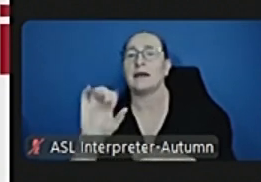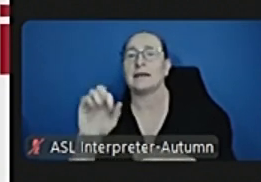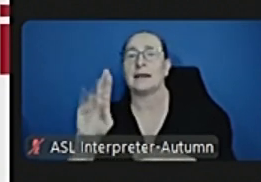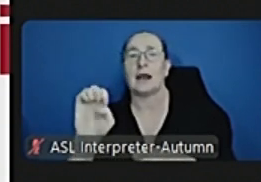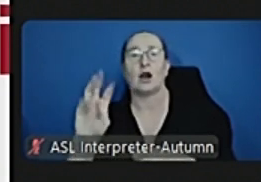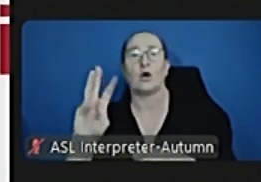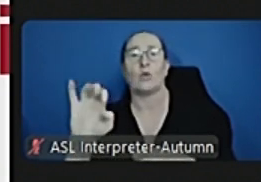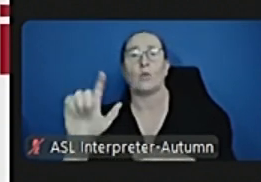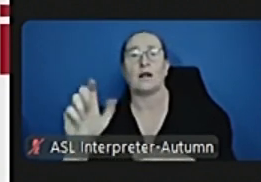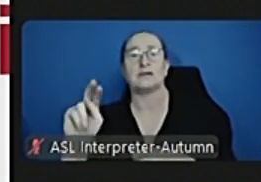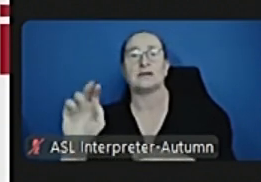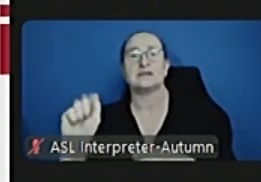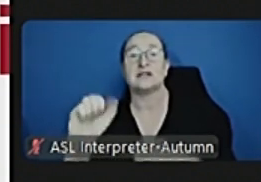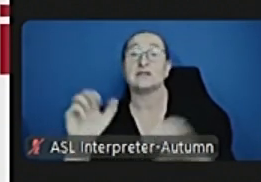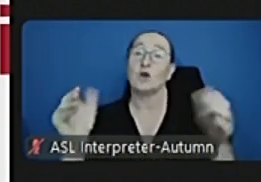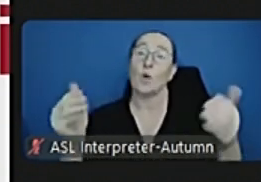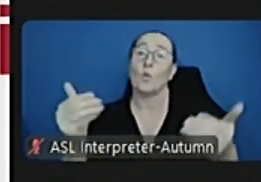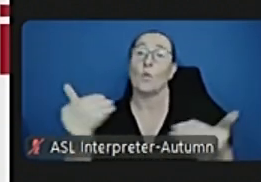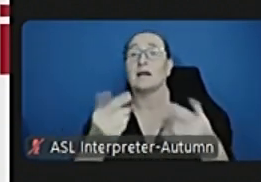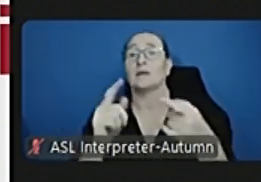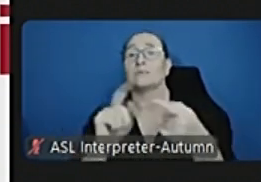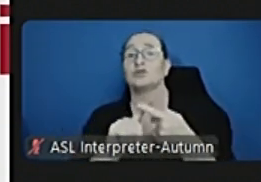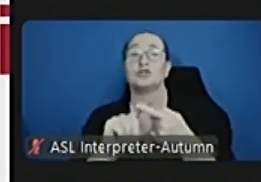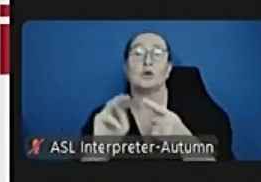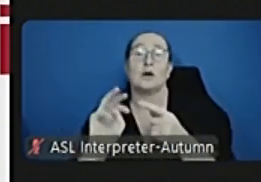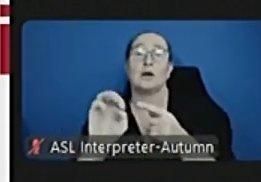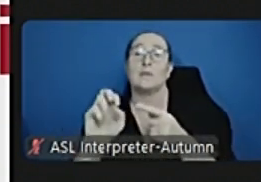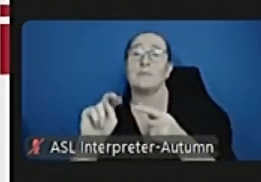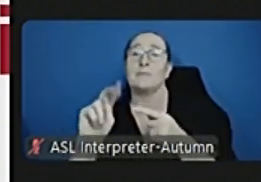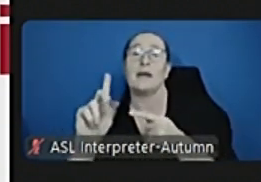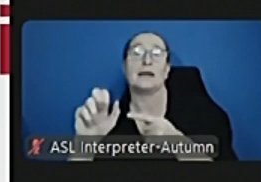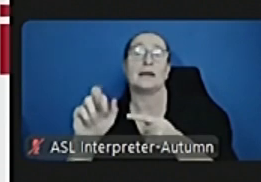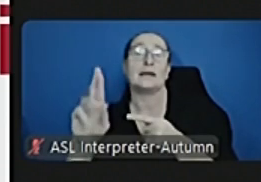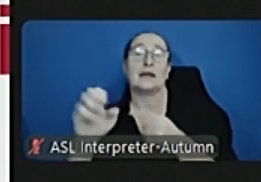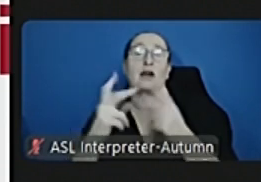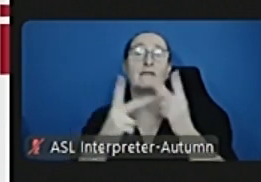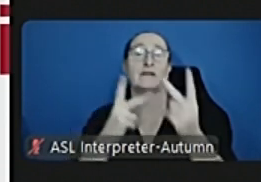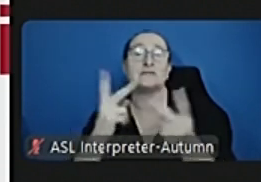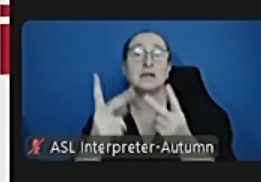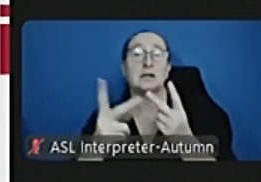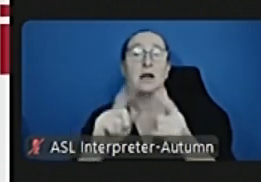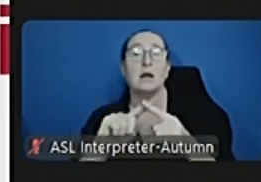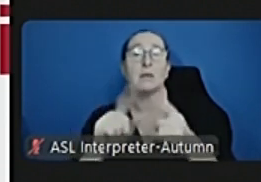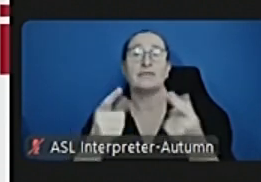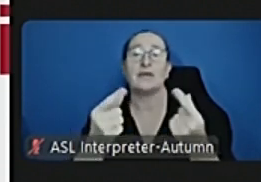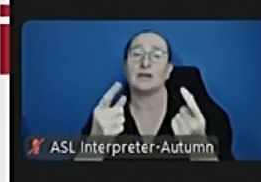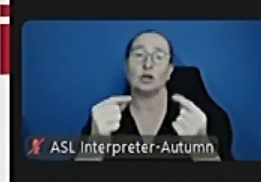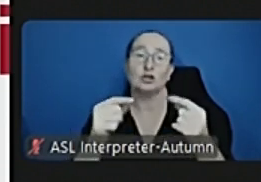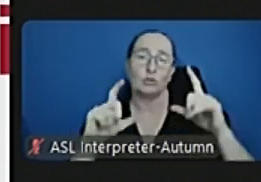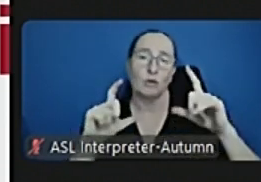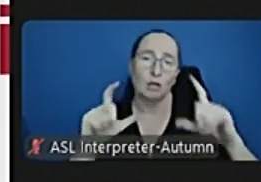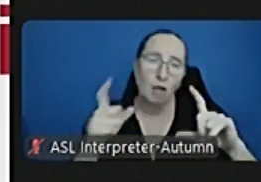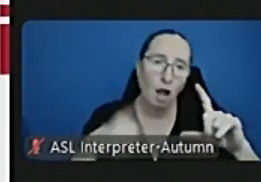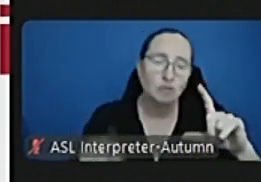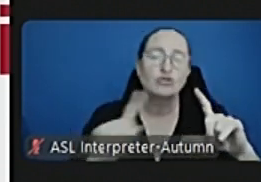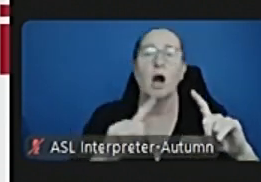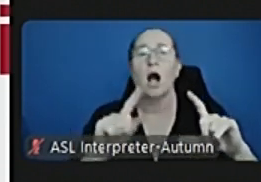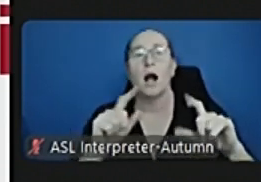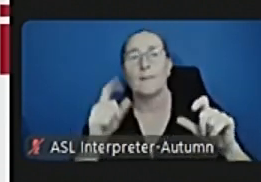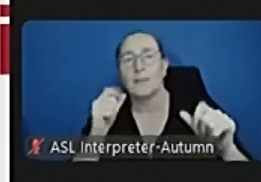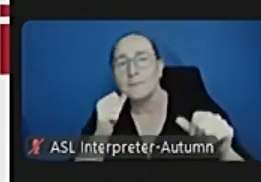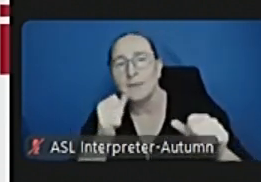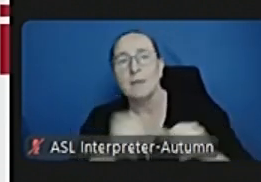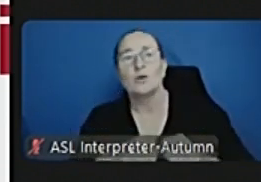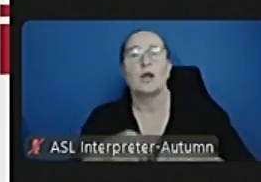a welcome to Medicare visit. Literally, it's called welcome to Medicare visit. But they do the clock draw on the memory and 3